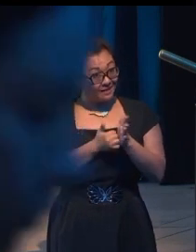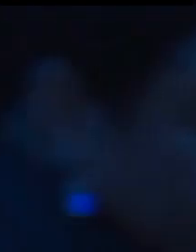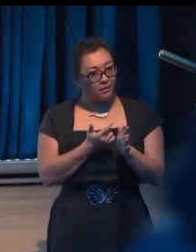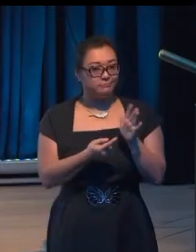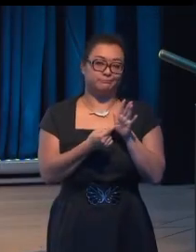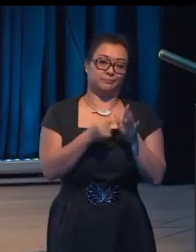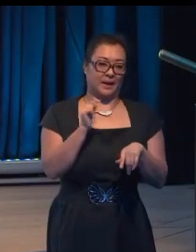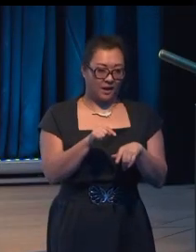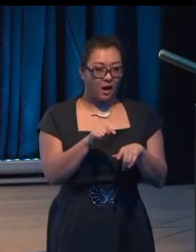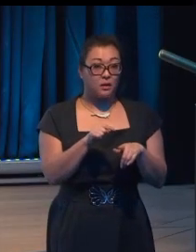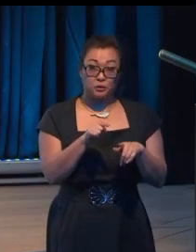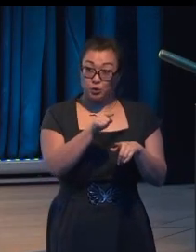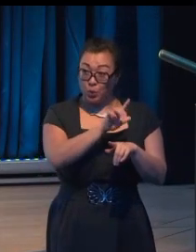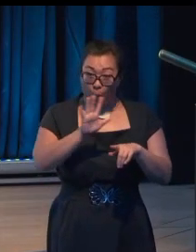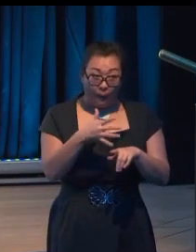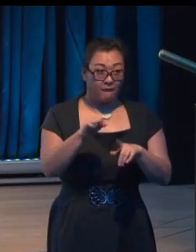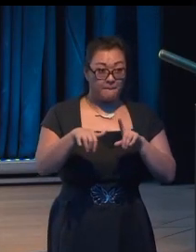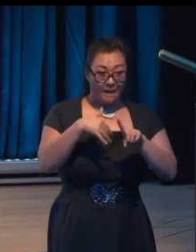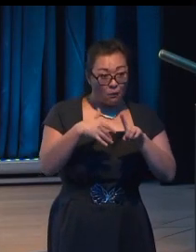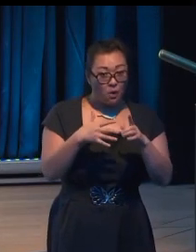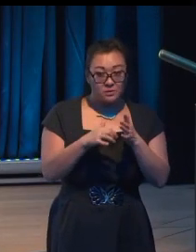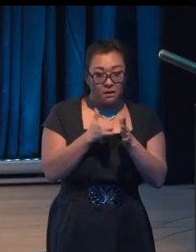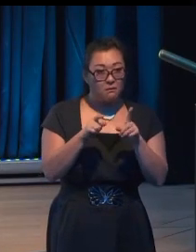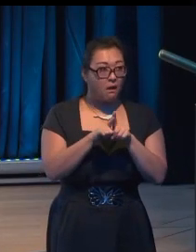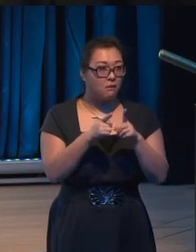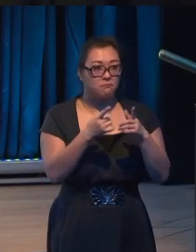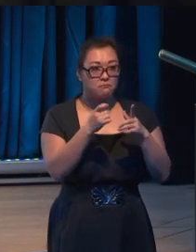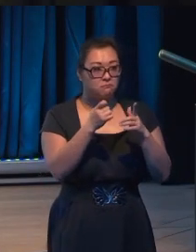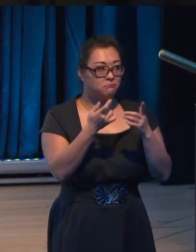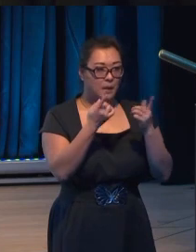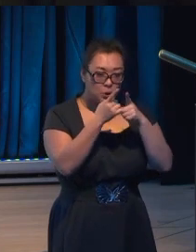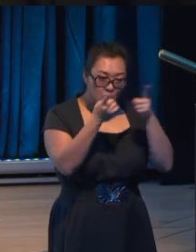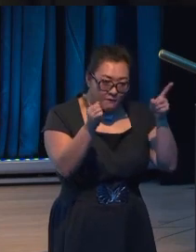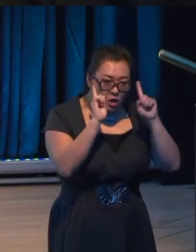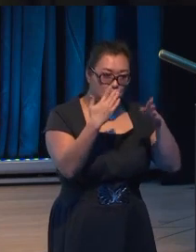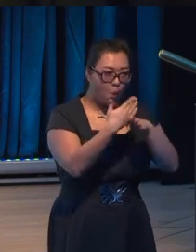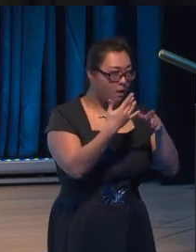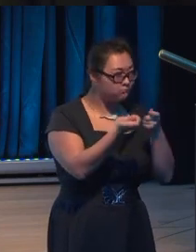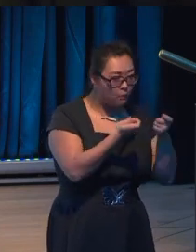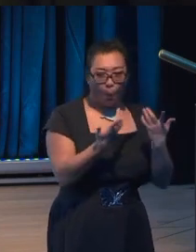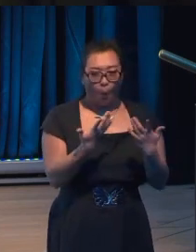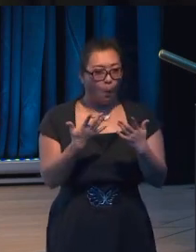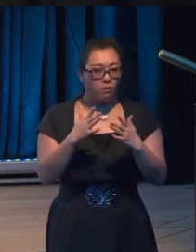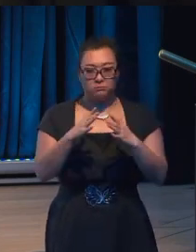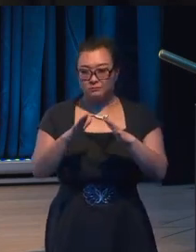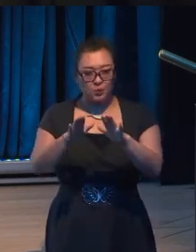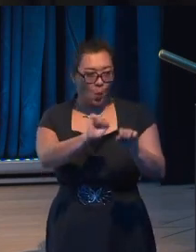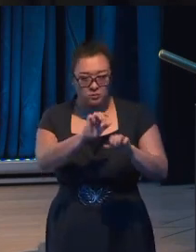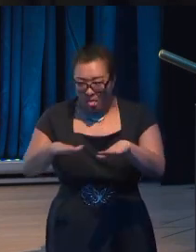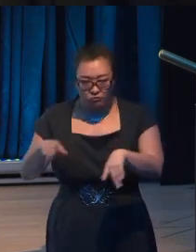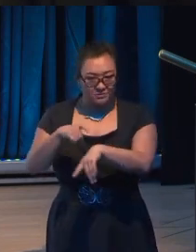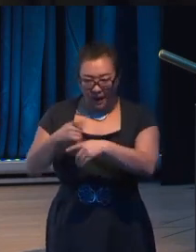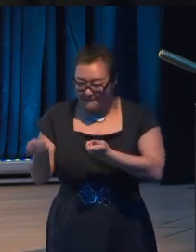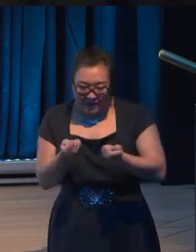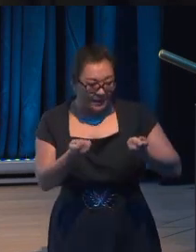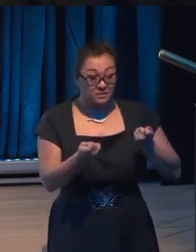university or helping manage the kids' school and after work activities at home, will come in. So I found that I was struggling early on